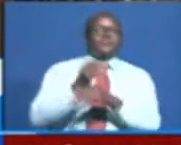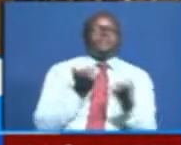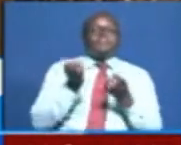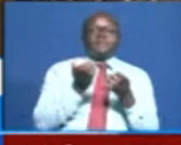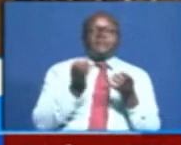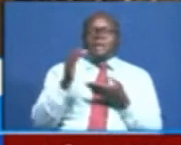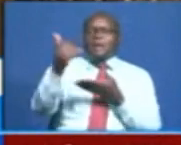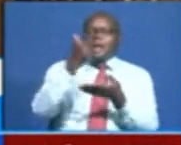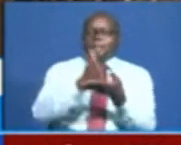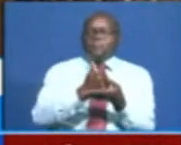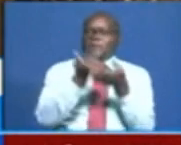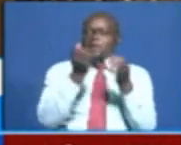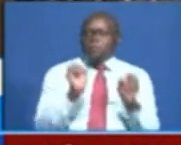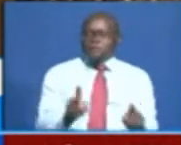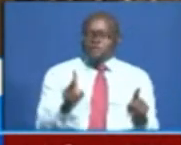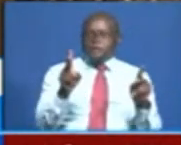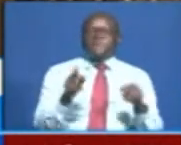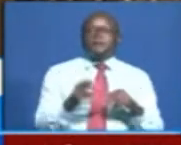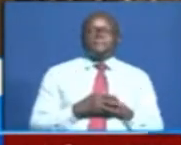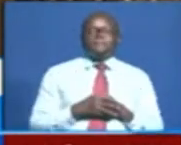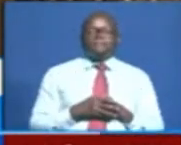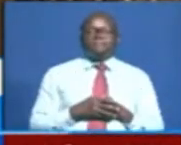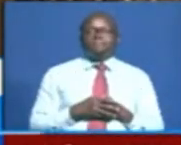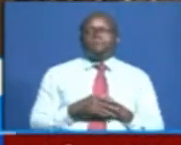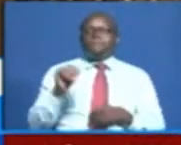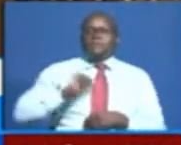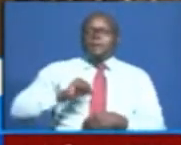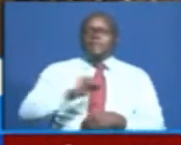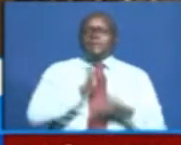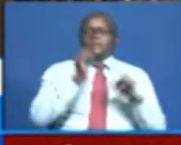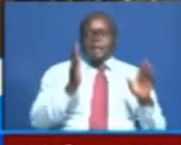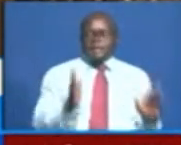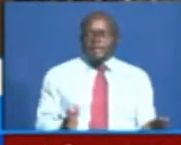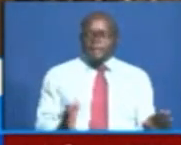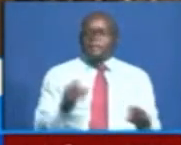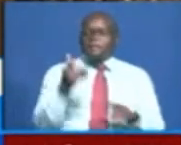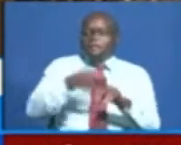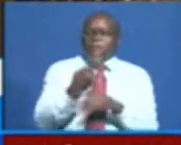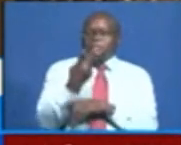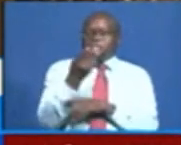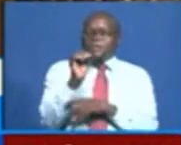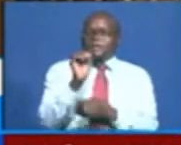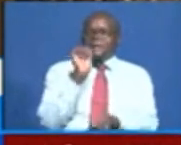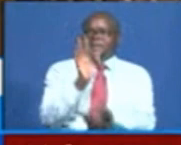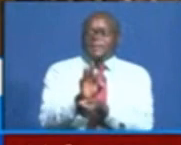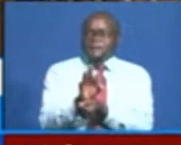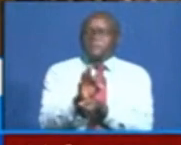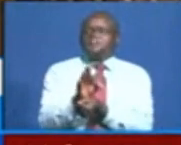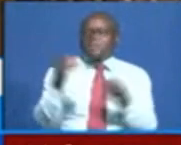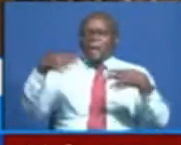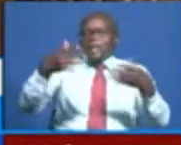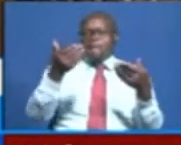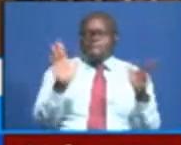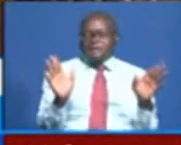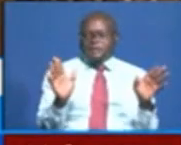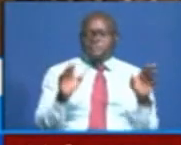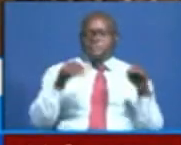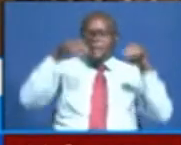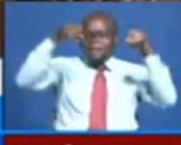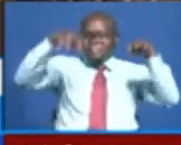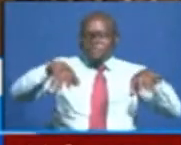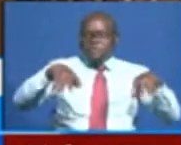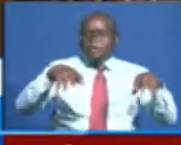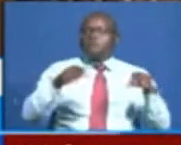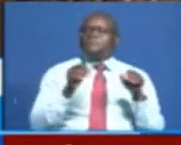employment opportunities. Distinguished senators, since 2013, without doubt, devolution has